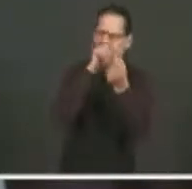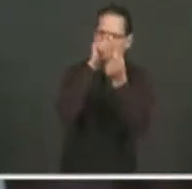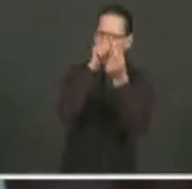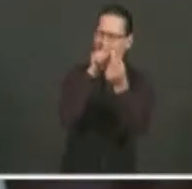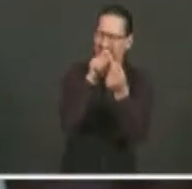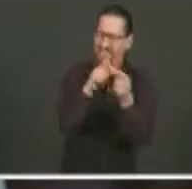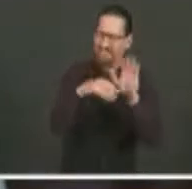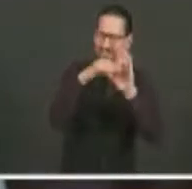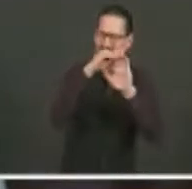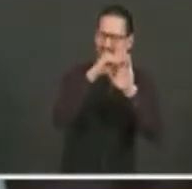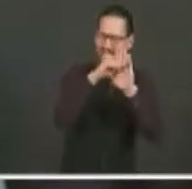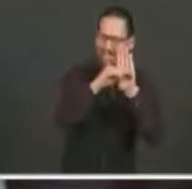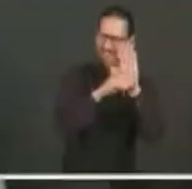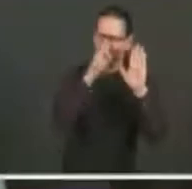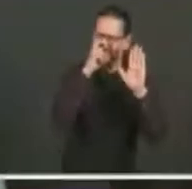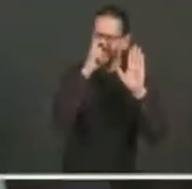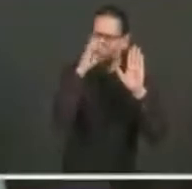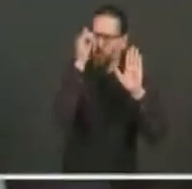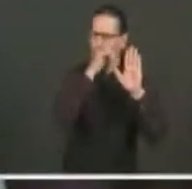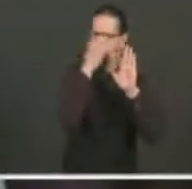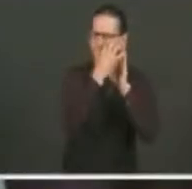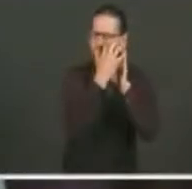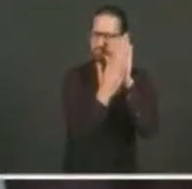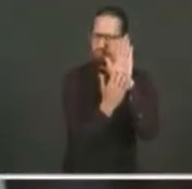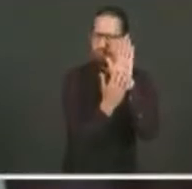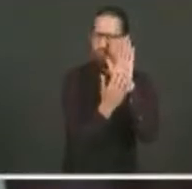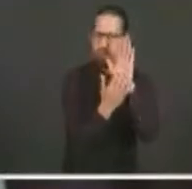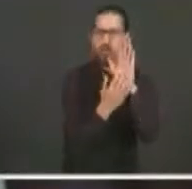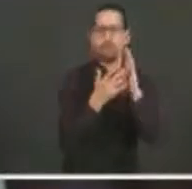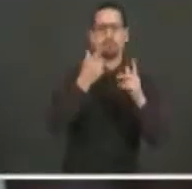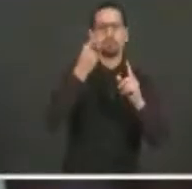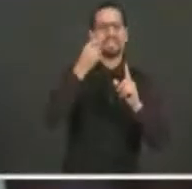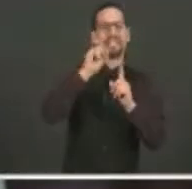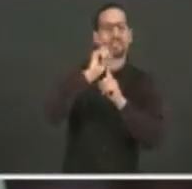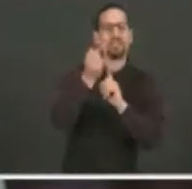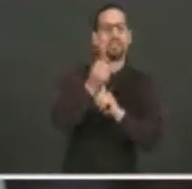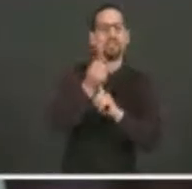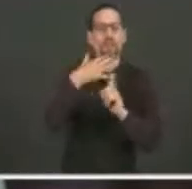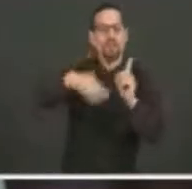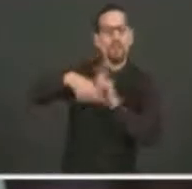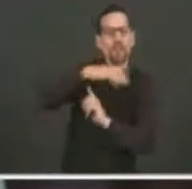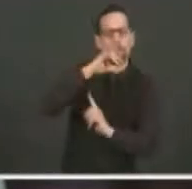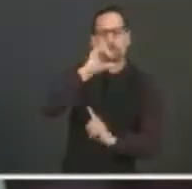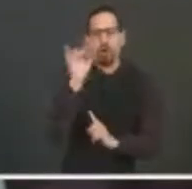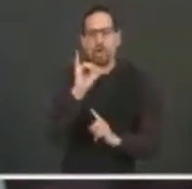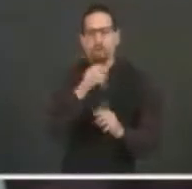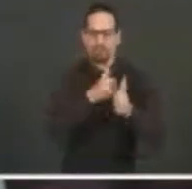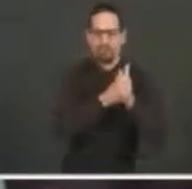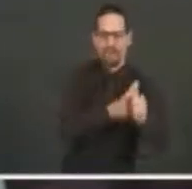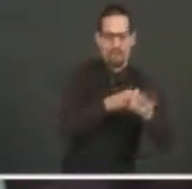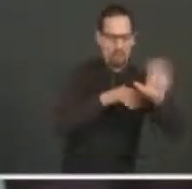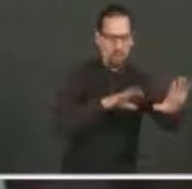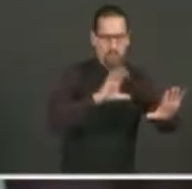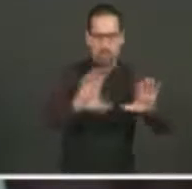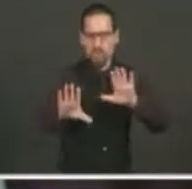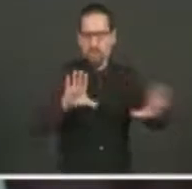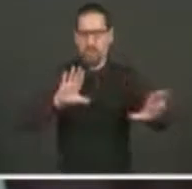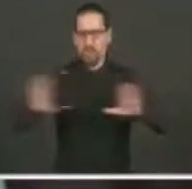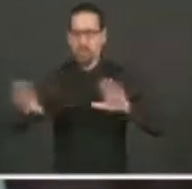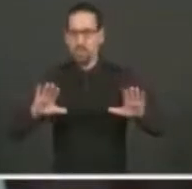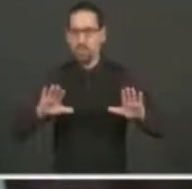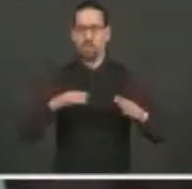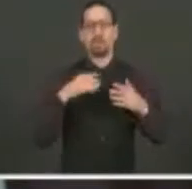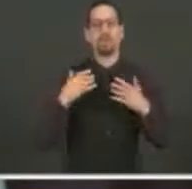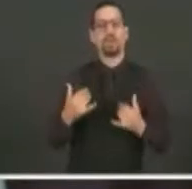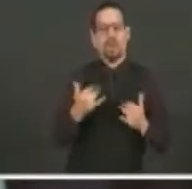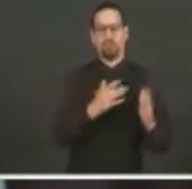guidance, setting by setting, industry by industry. We thought that was appropriate. Phase 3, I want